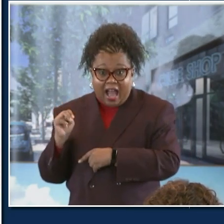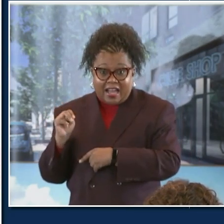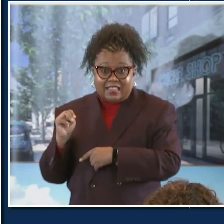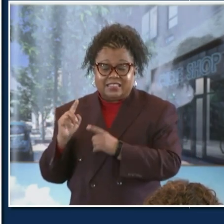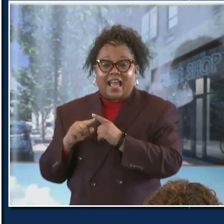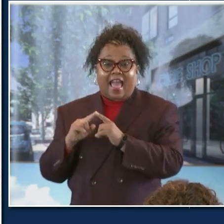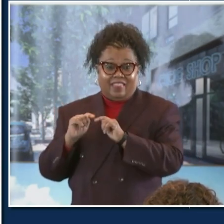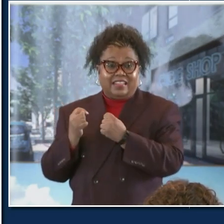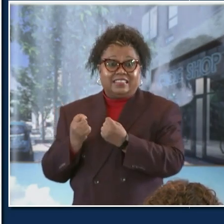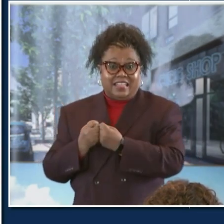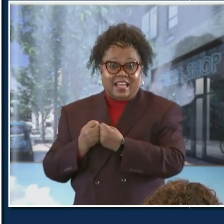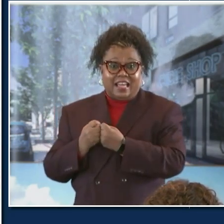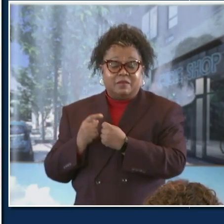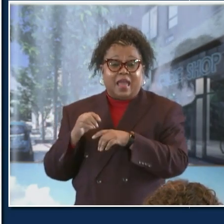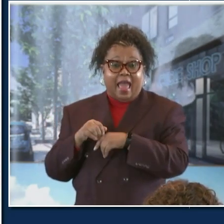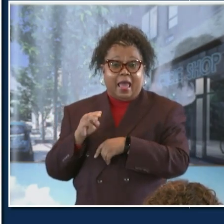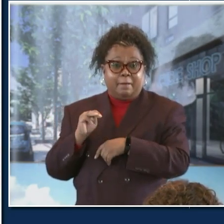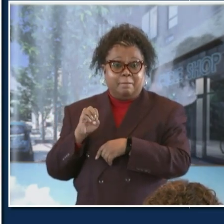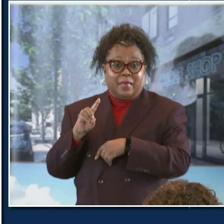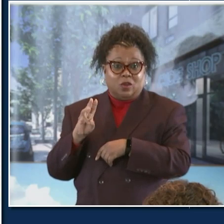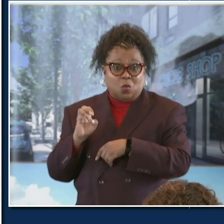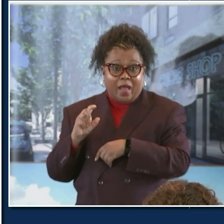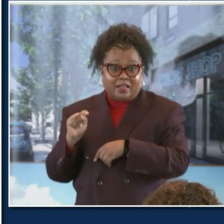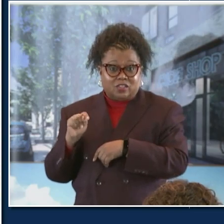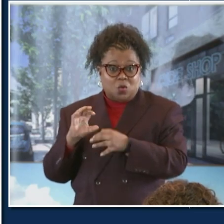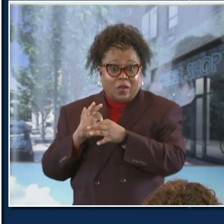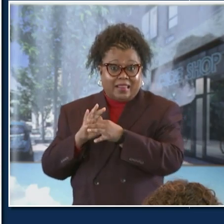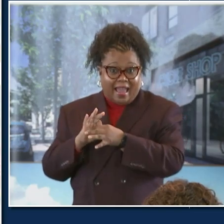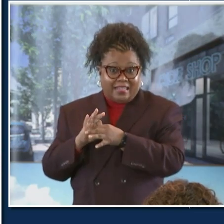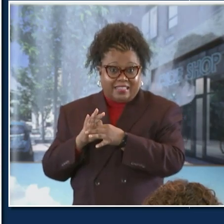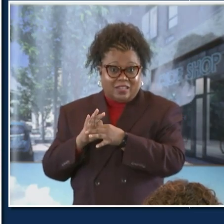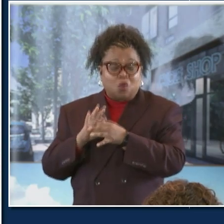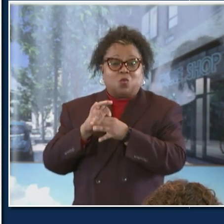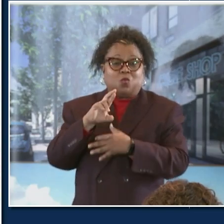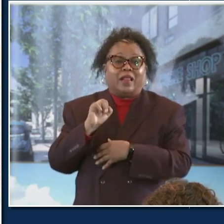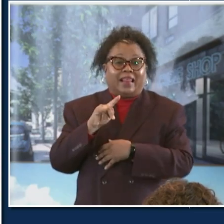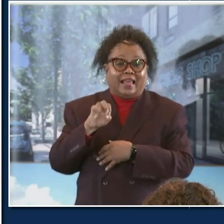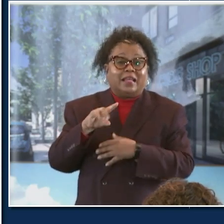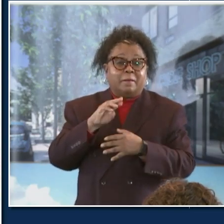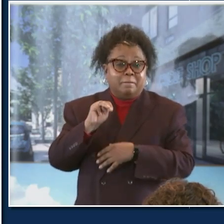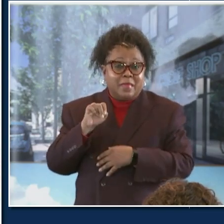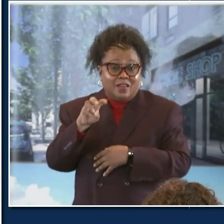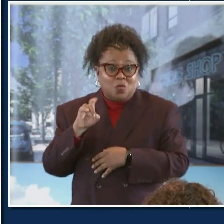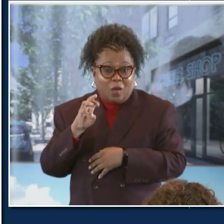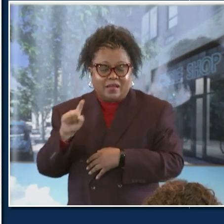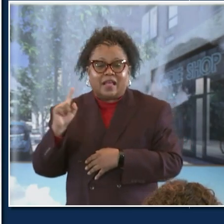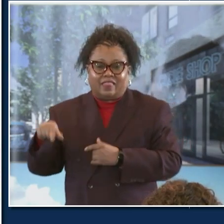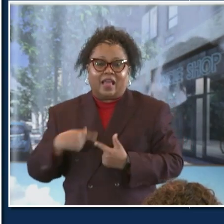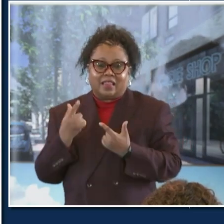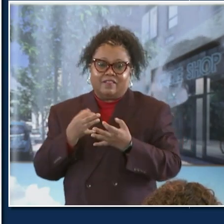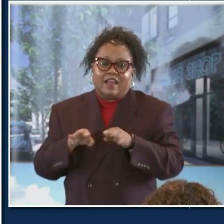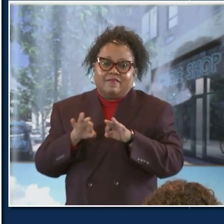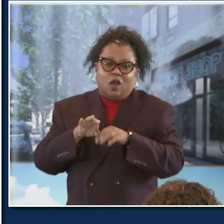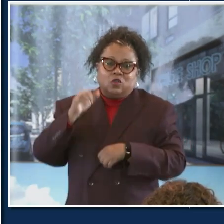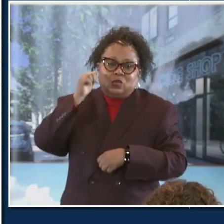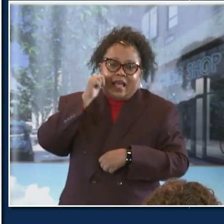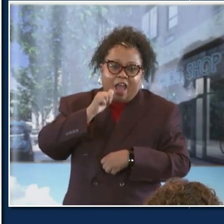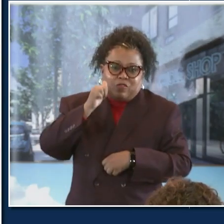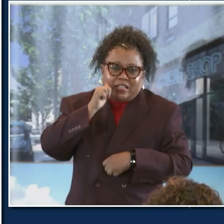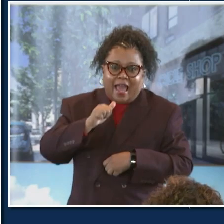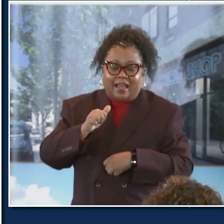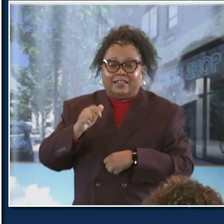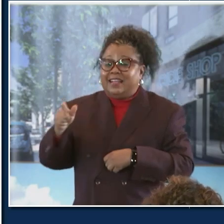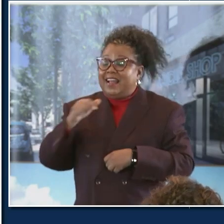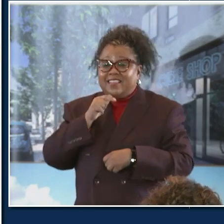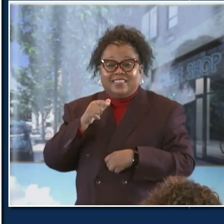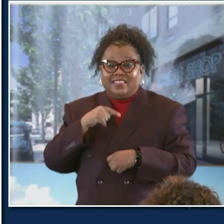and the team at Midwest Related Midwest, they live their values every single day. And